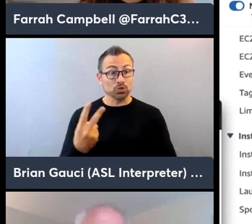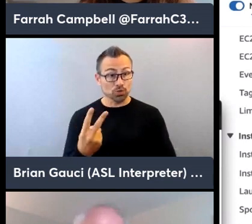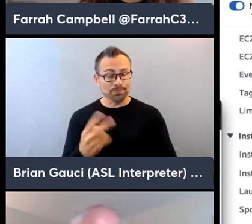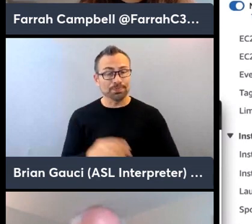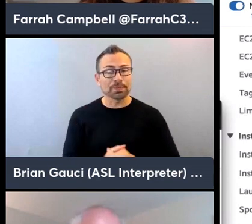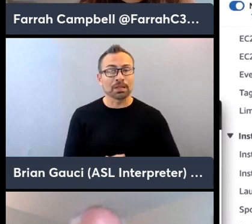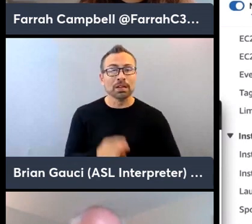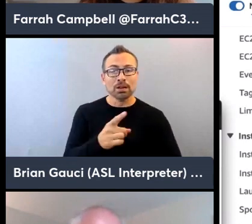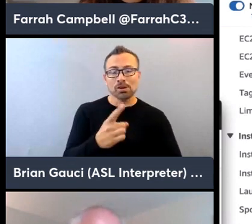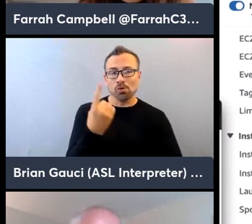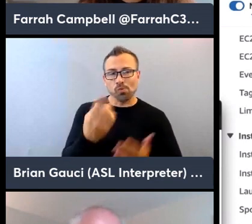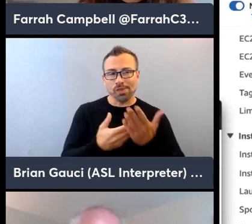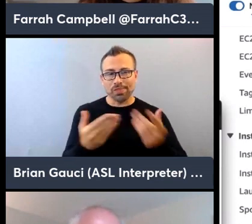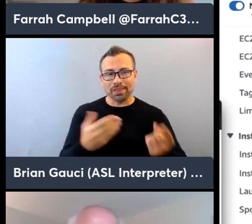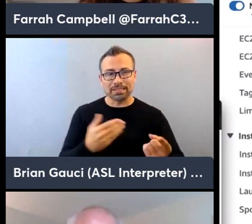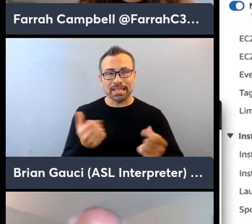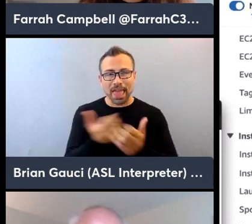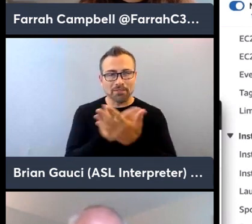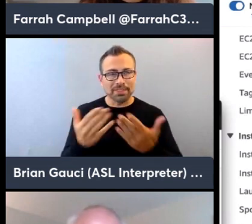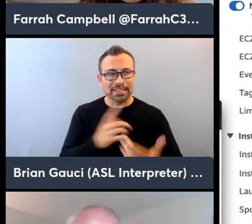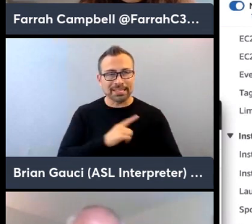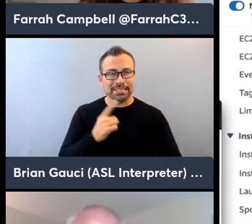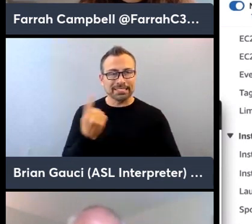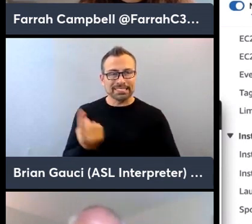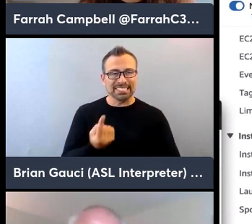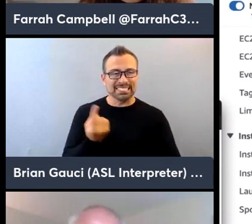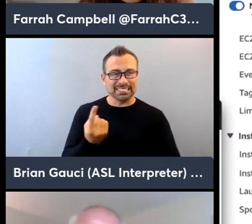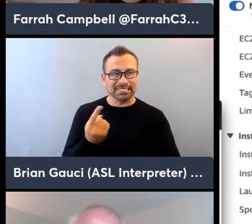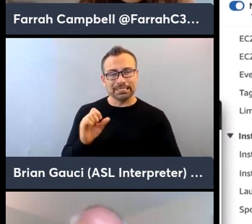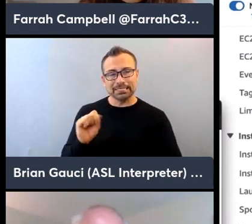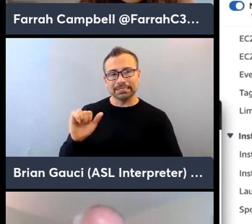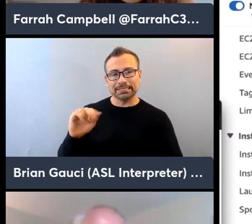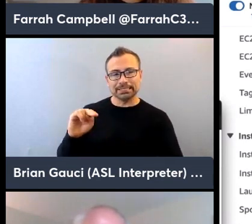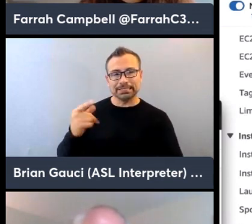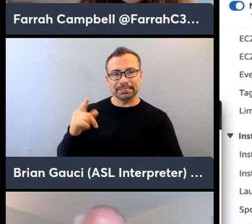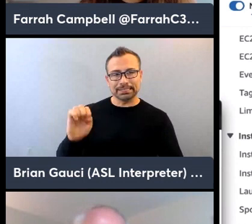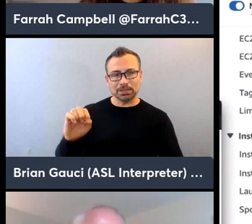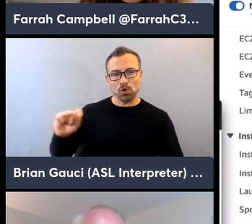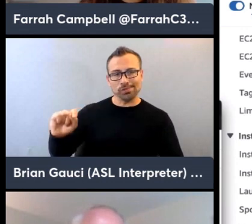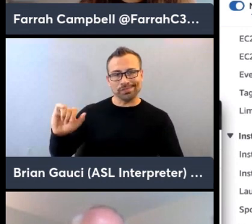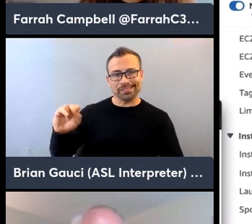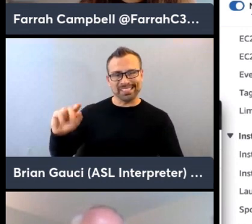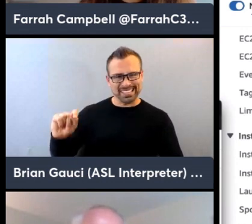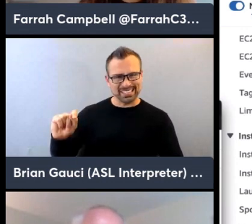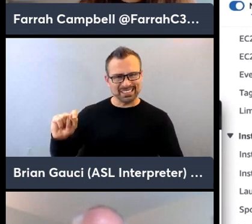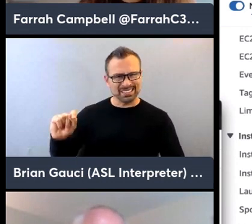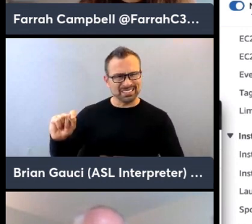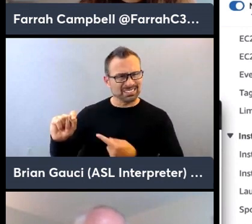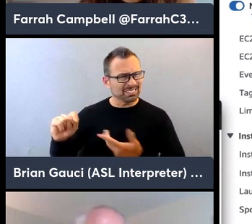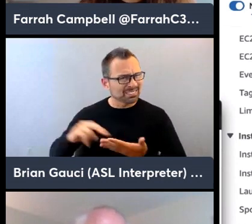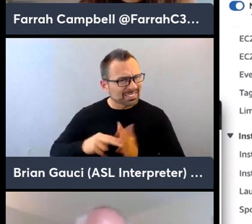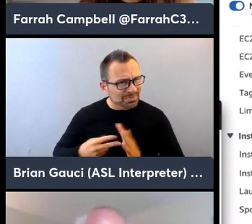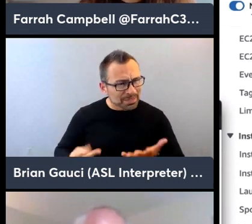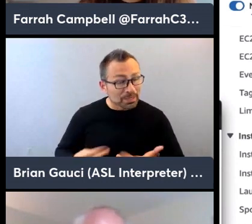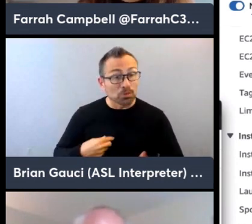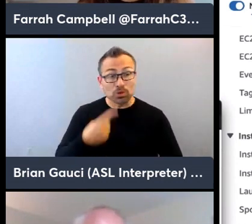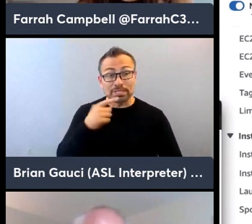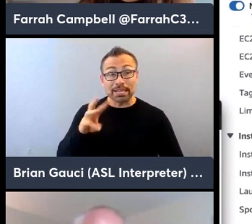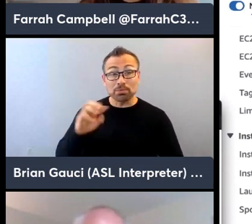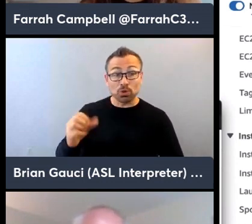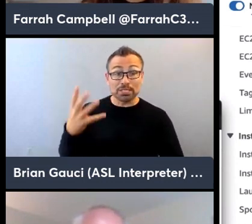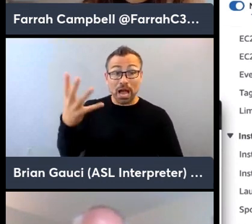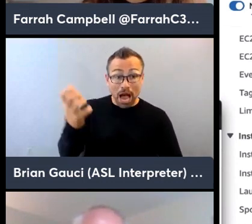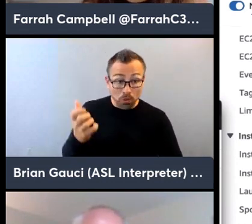single tenant. What that means is that when you say, "Hey AWS, I want a Mac Mini," we give you